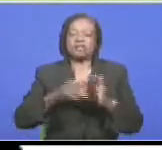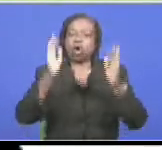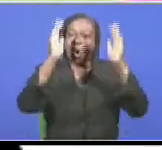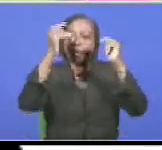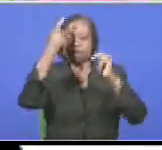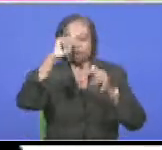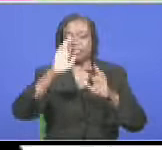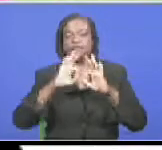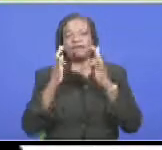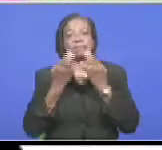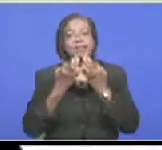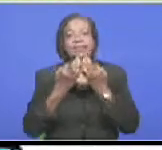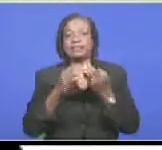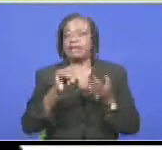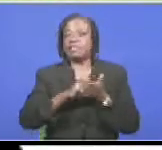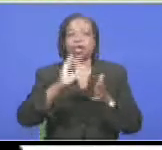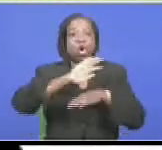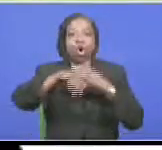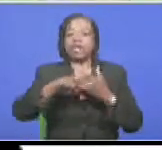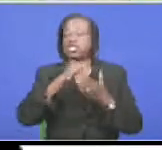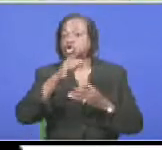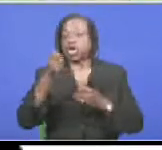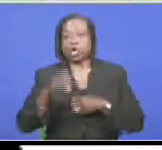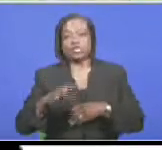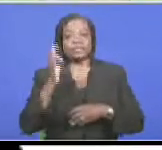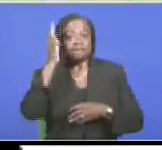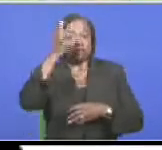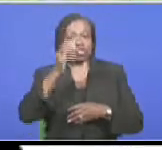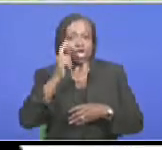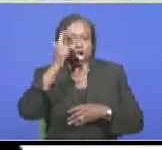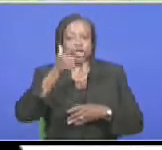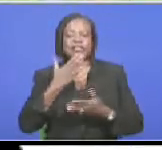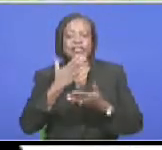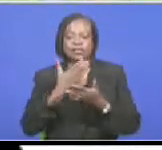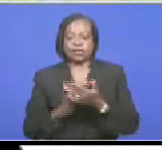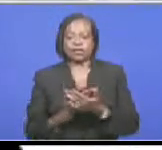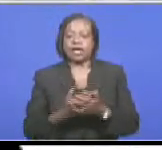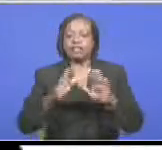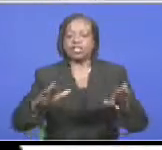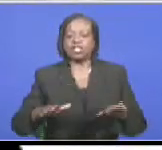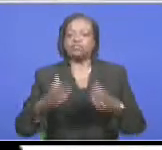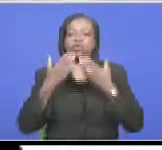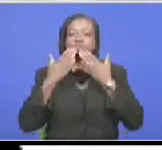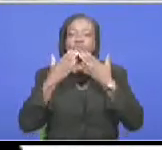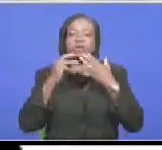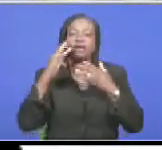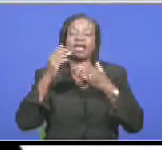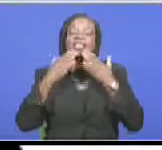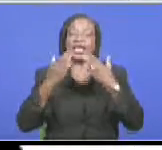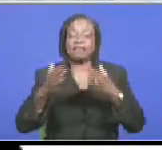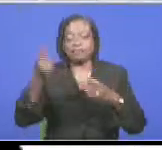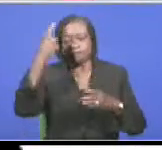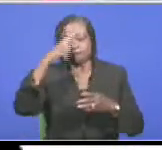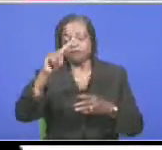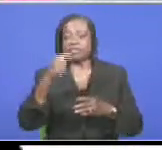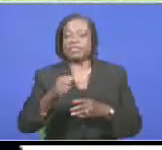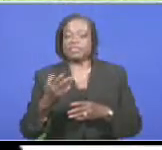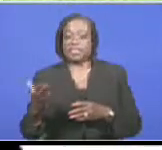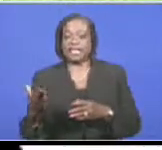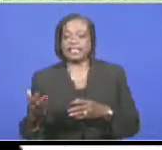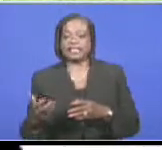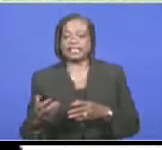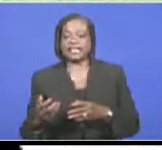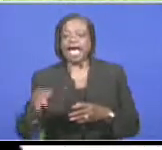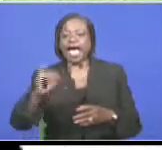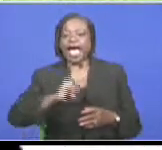families that all is not lost. The future looks good. The children were grateful for the supplies, which will bounce them in the right direction.